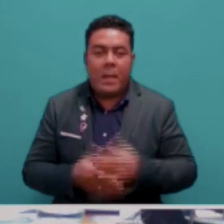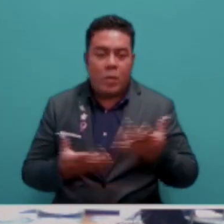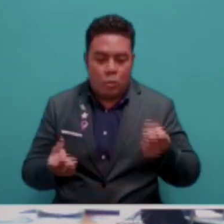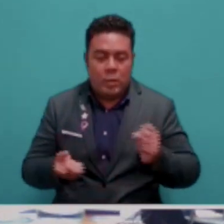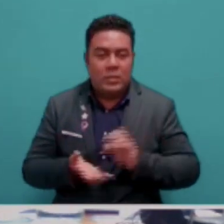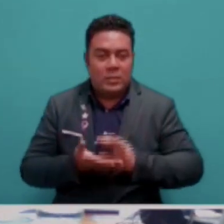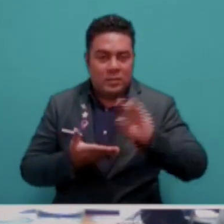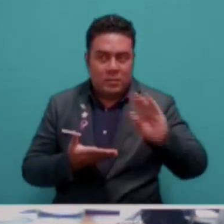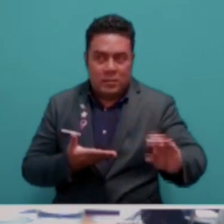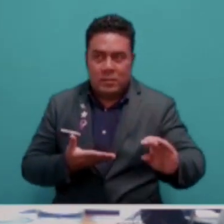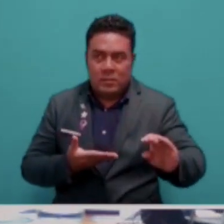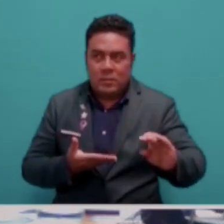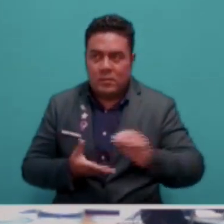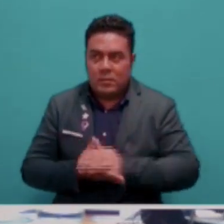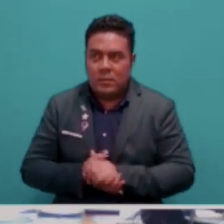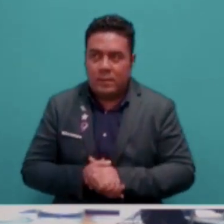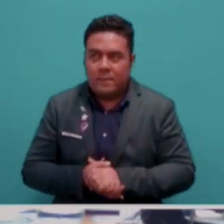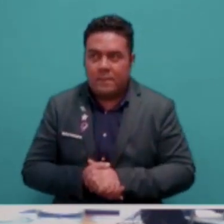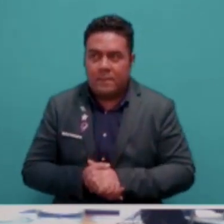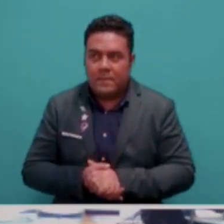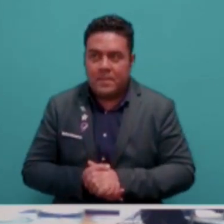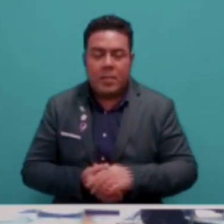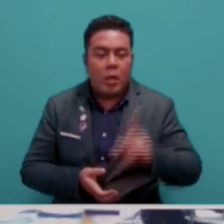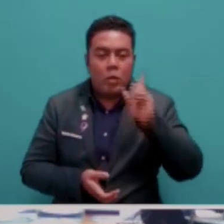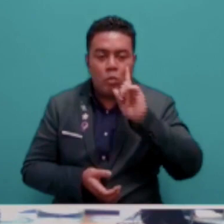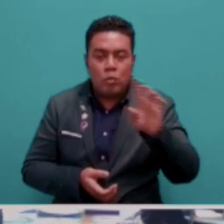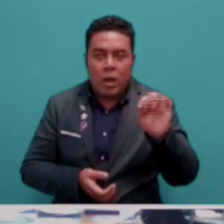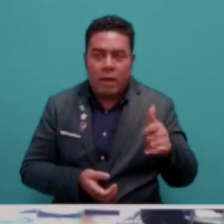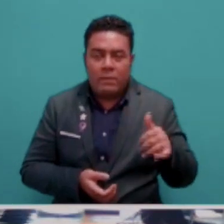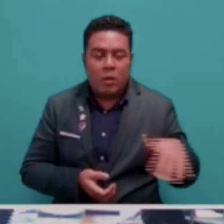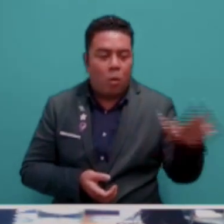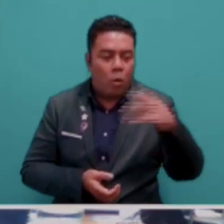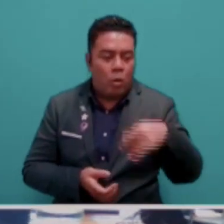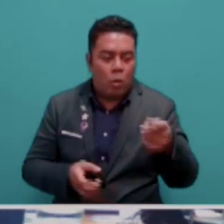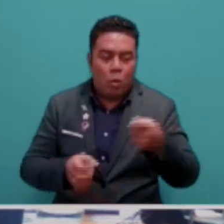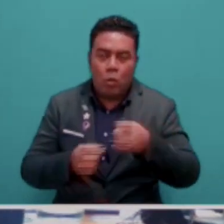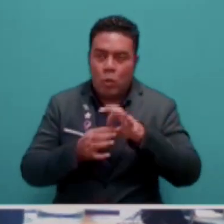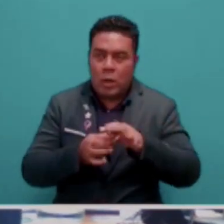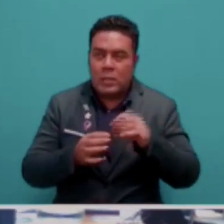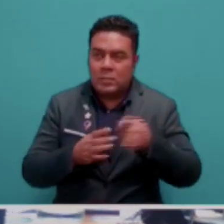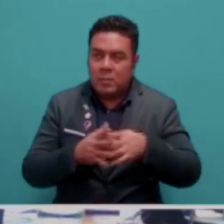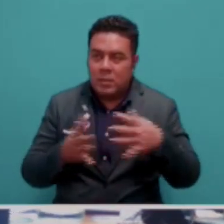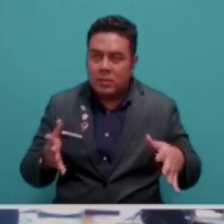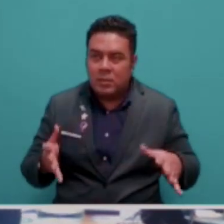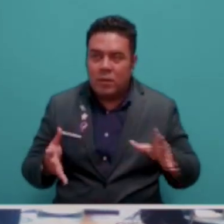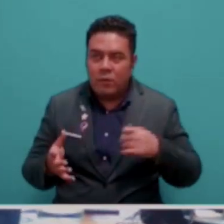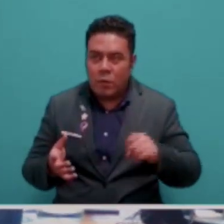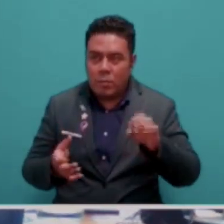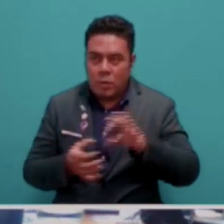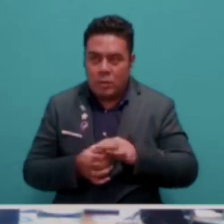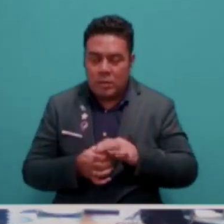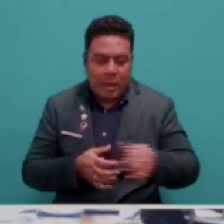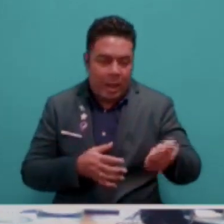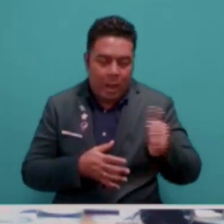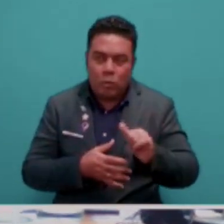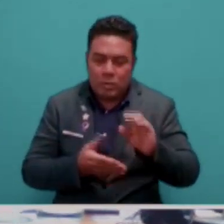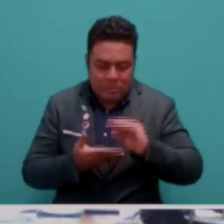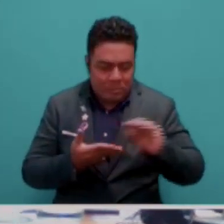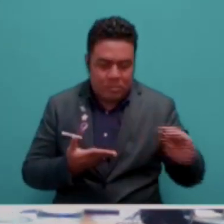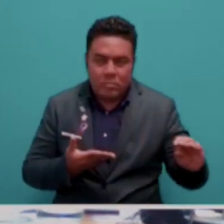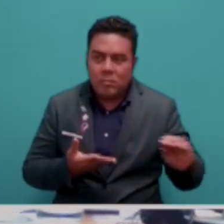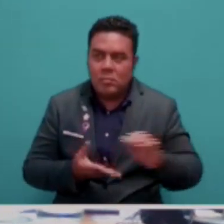salary, you are just, and then you look after all your other expenses, Mr. Speaker, sir, from your salary and allowances that you are